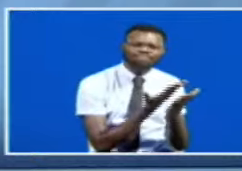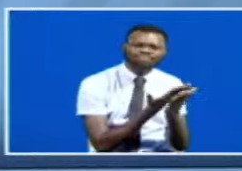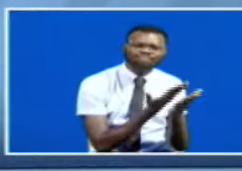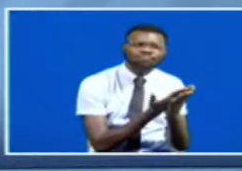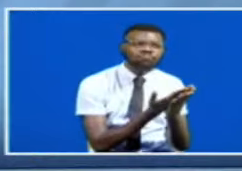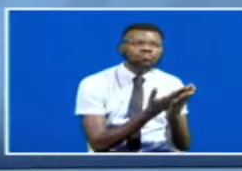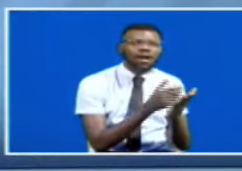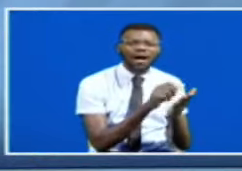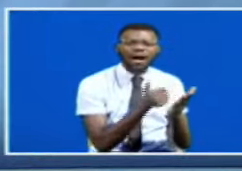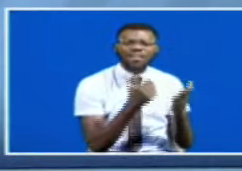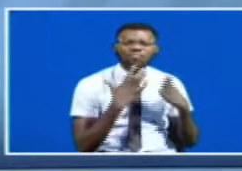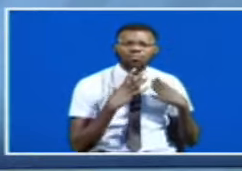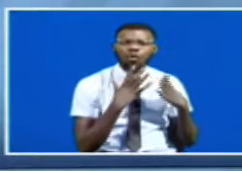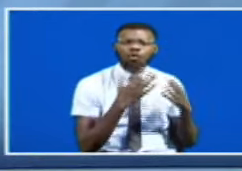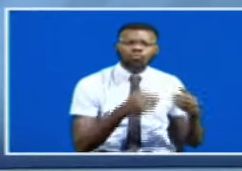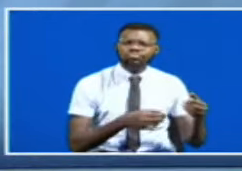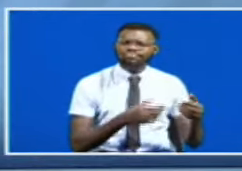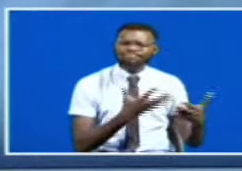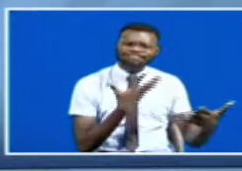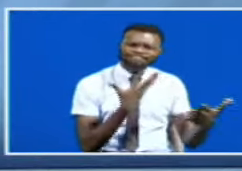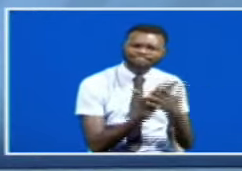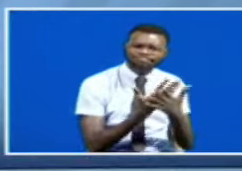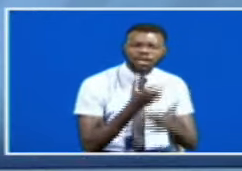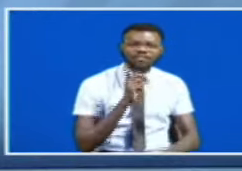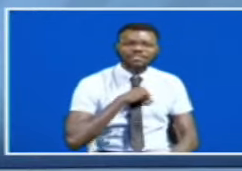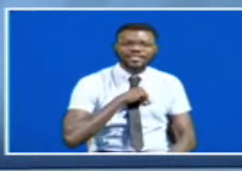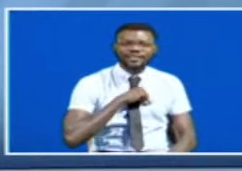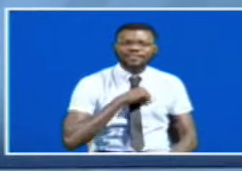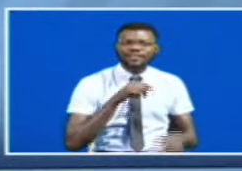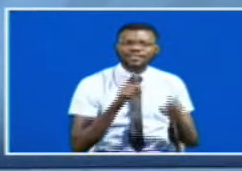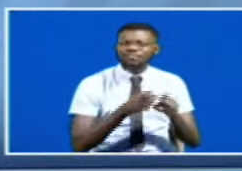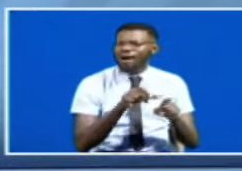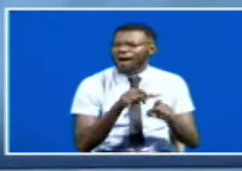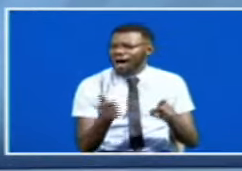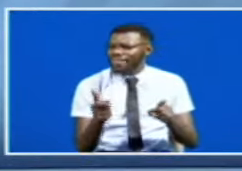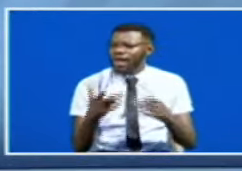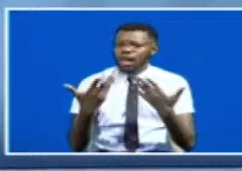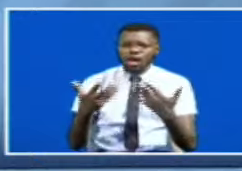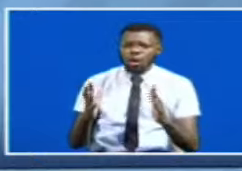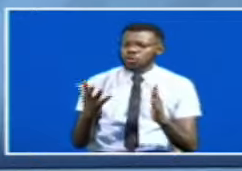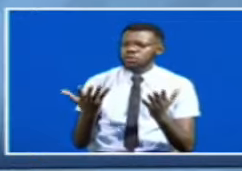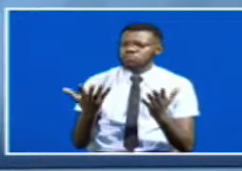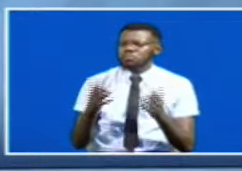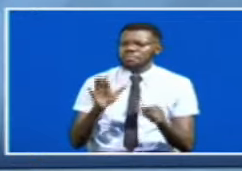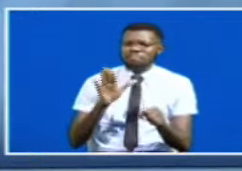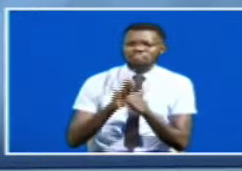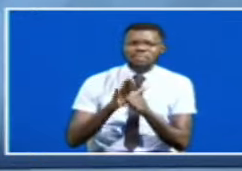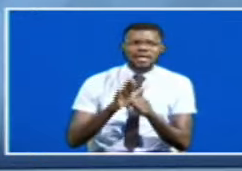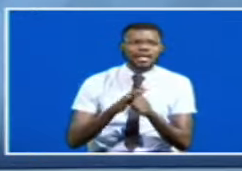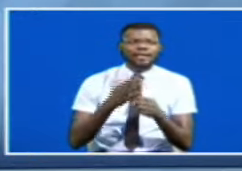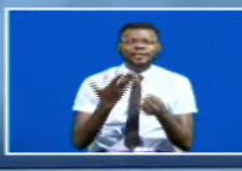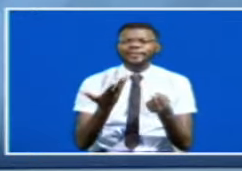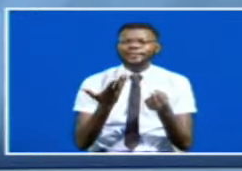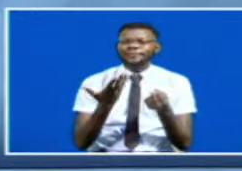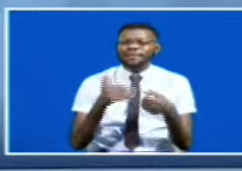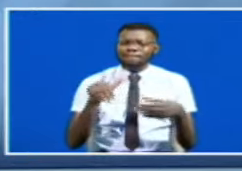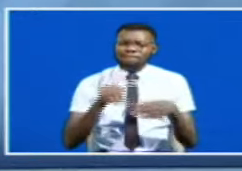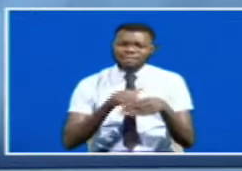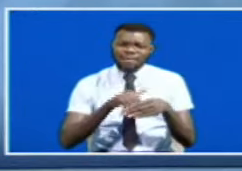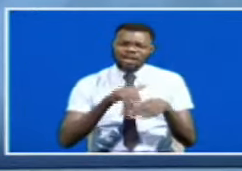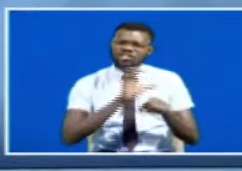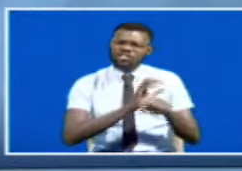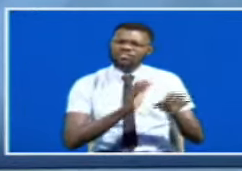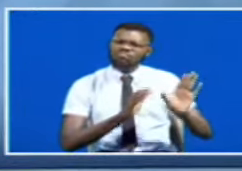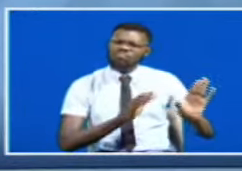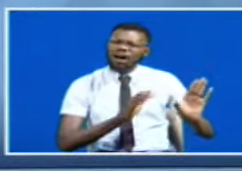under incarceration and locating the missing ones. Most of Mackenzie's followers were from Western Kenya. KTN